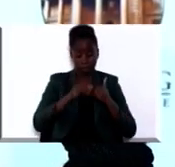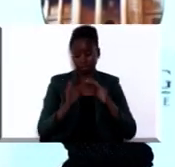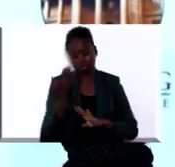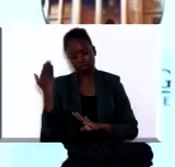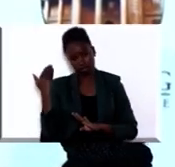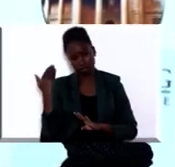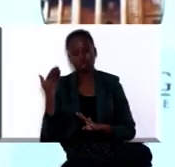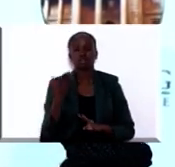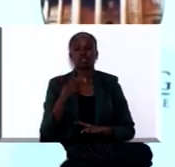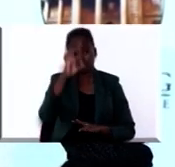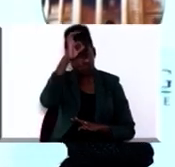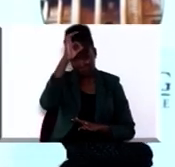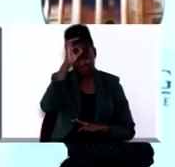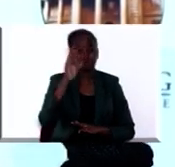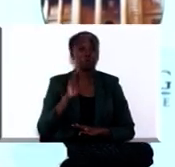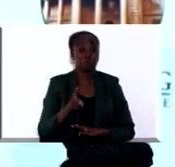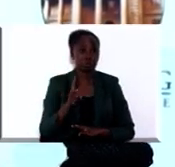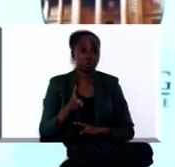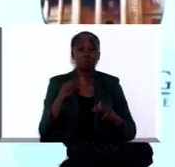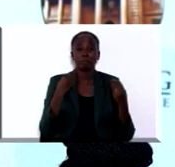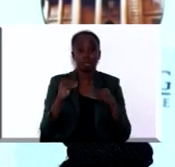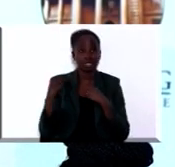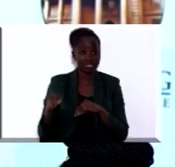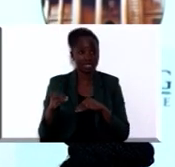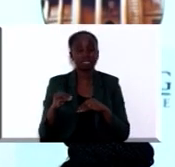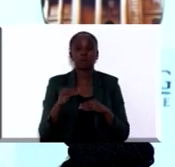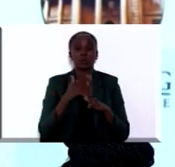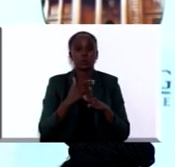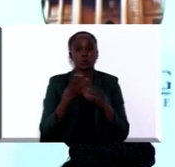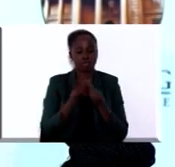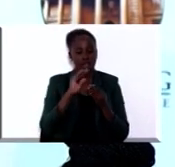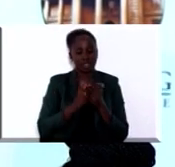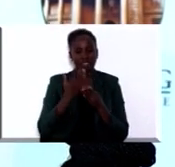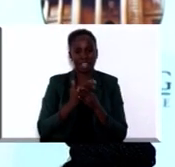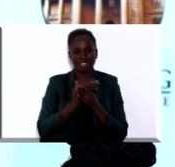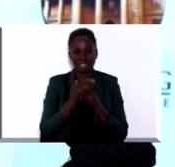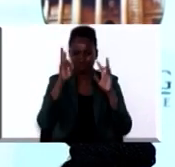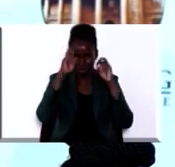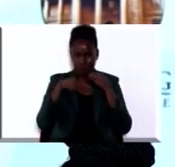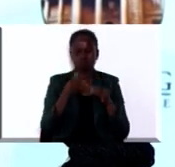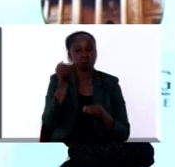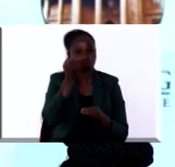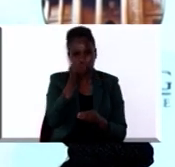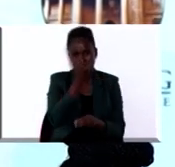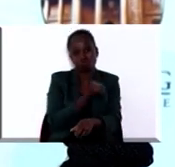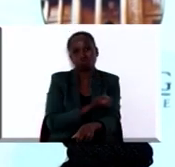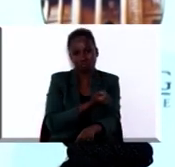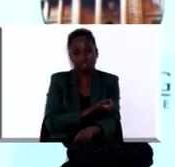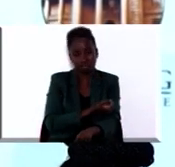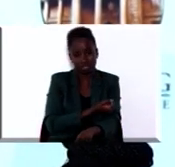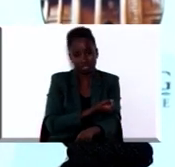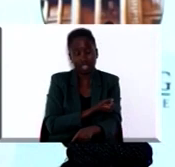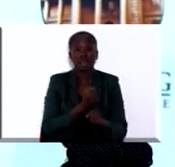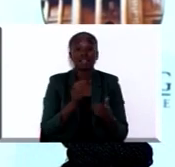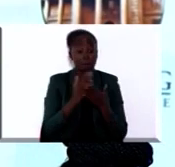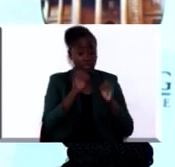have also been dealing harshly with the cases related to drugs. 10 laboratories have been closed